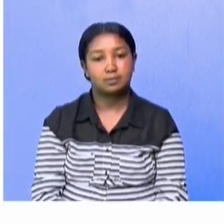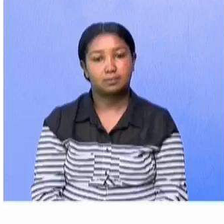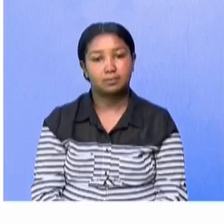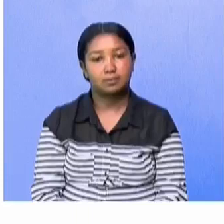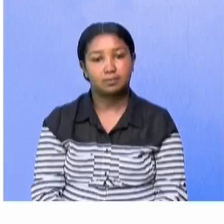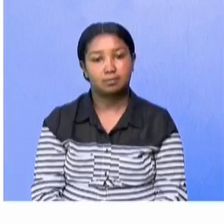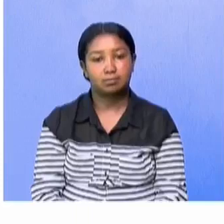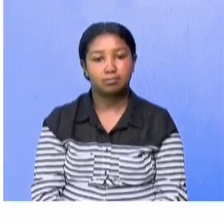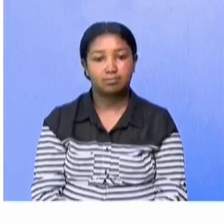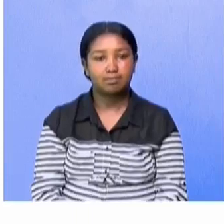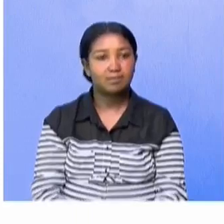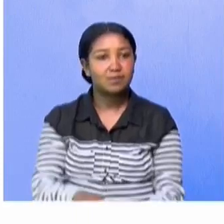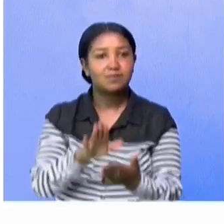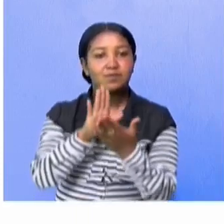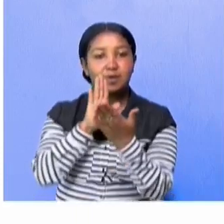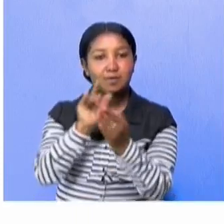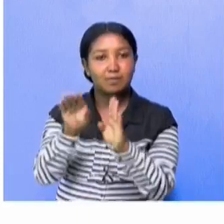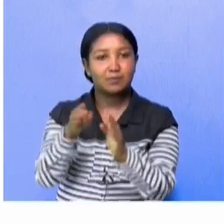timer